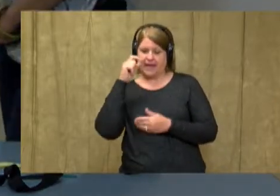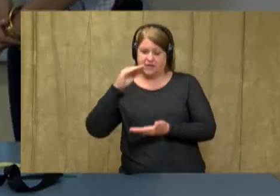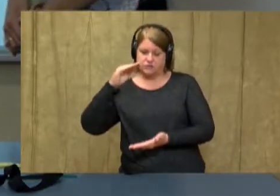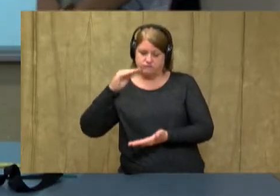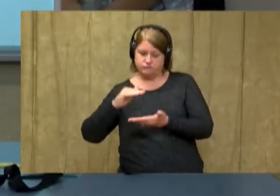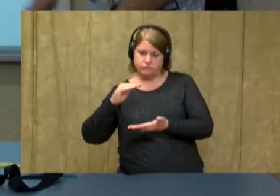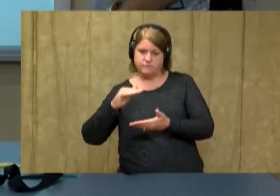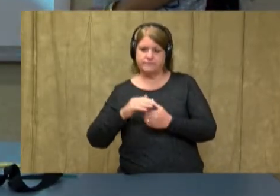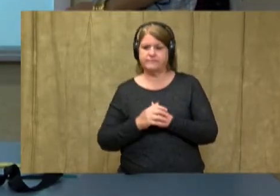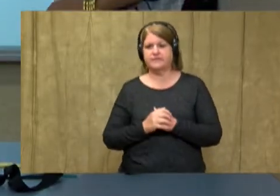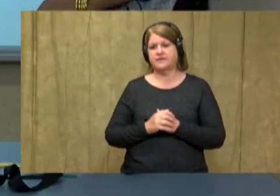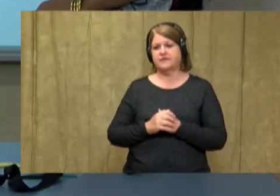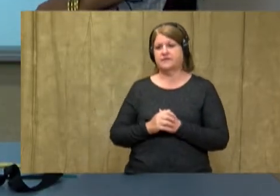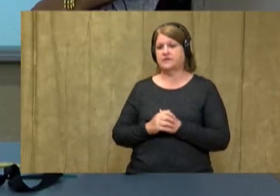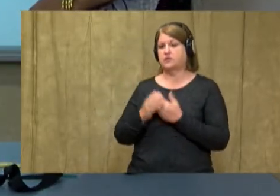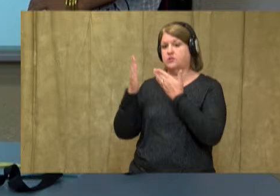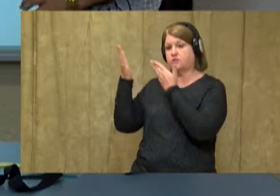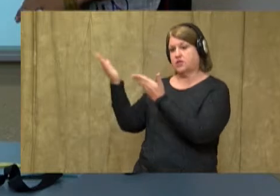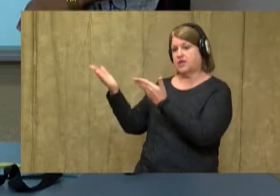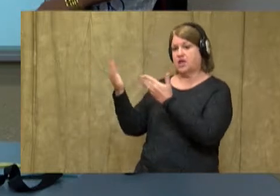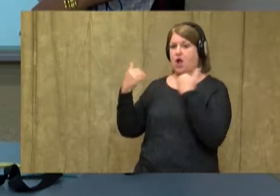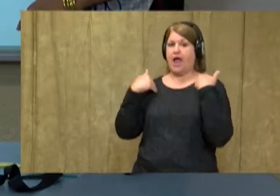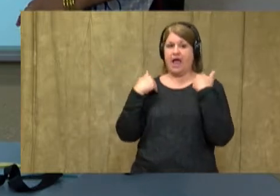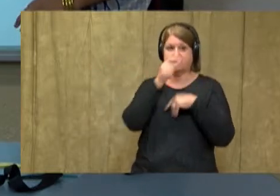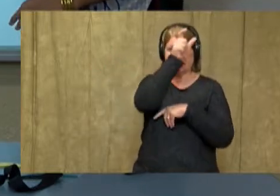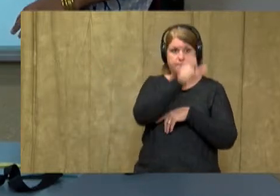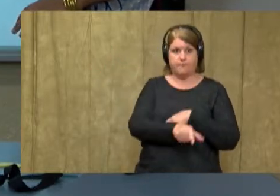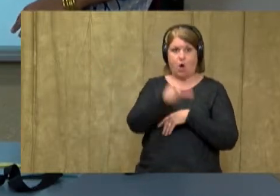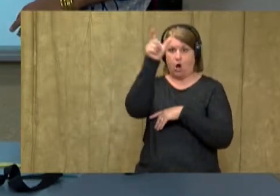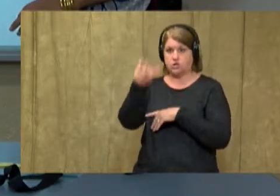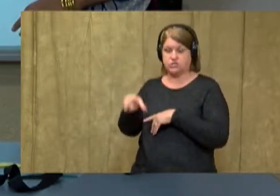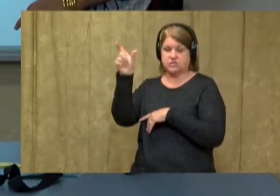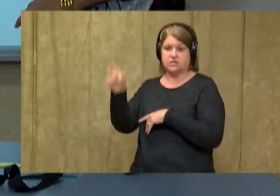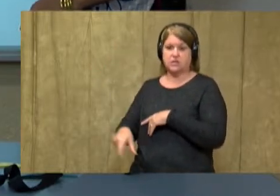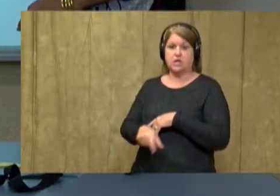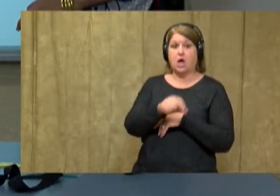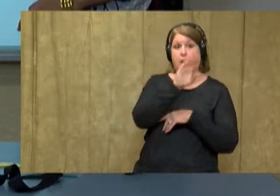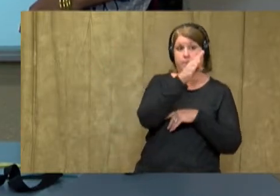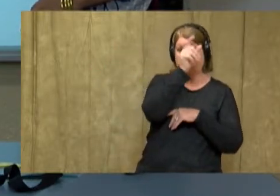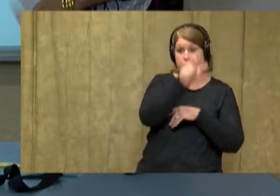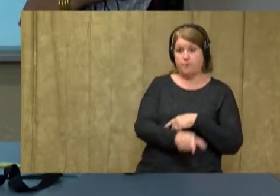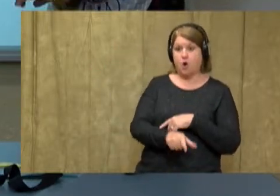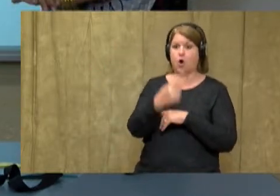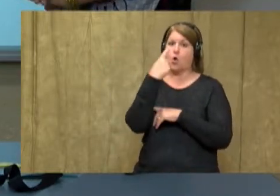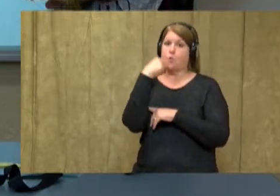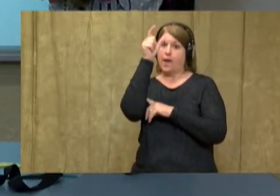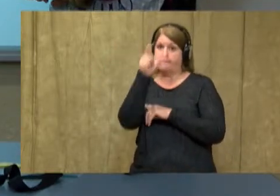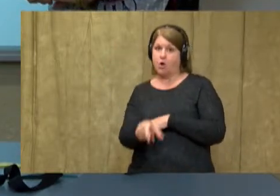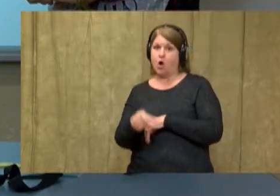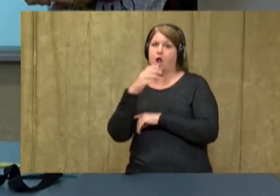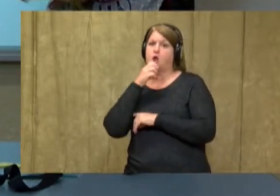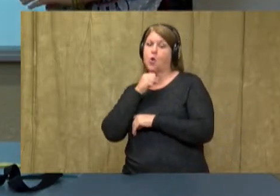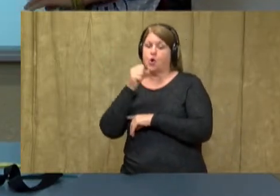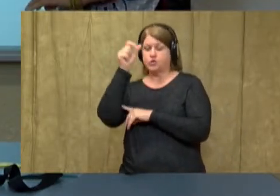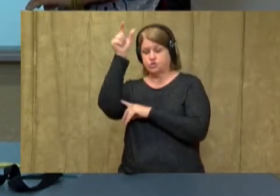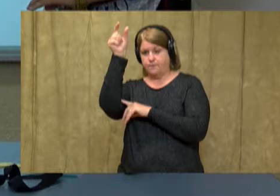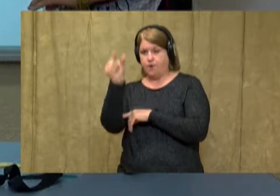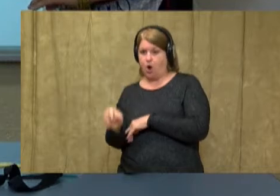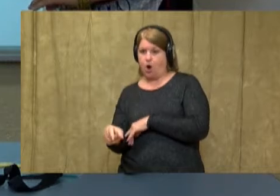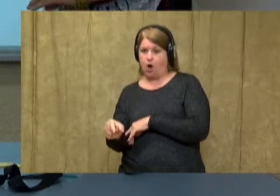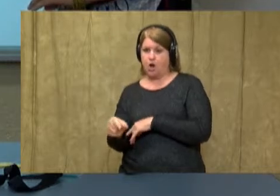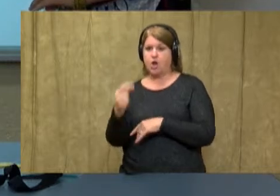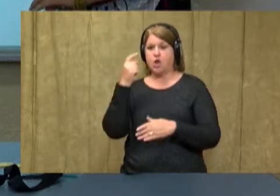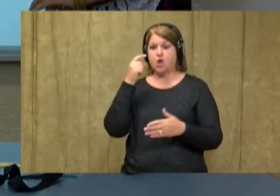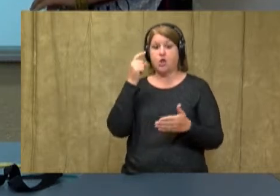here. I did some bars. We have a blue bar, a red bar, and an orange bar. And notice they